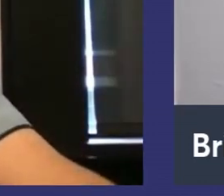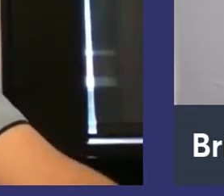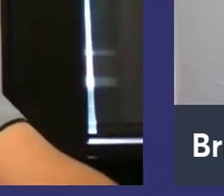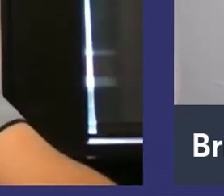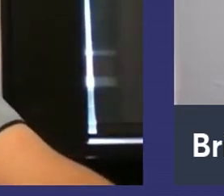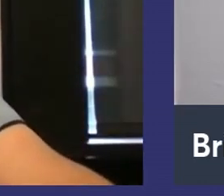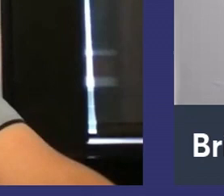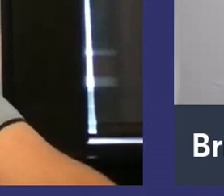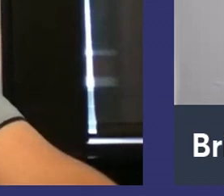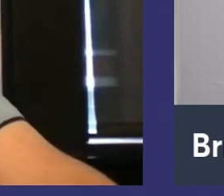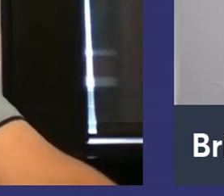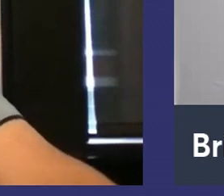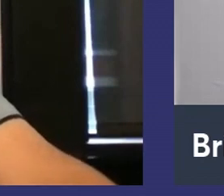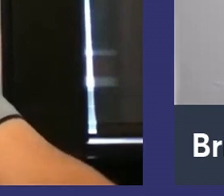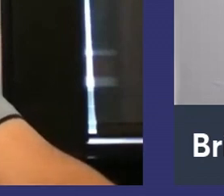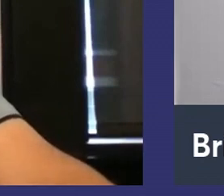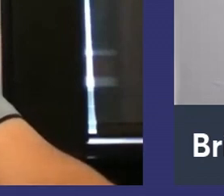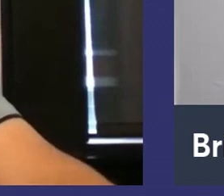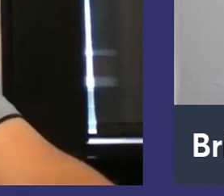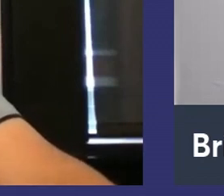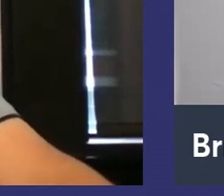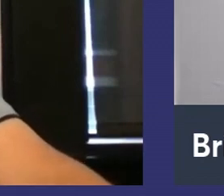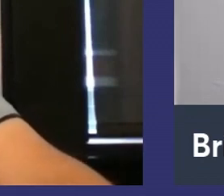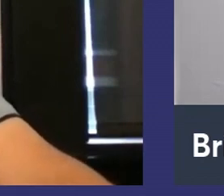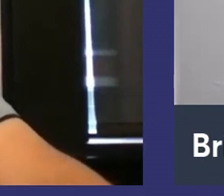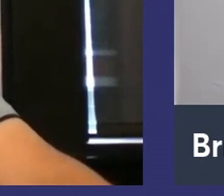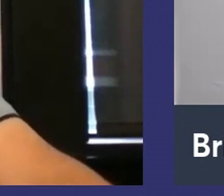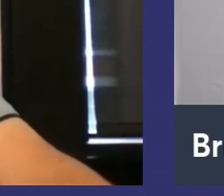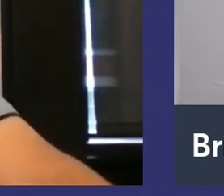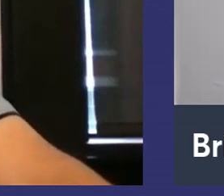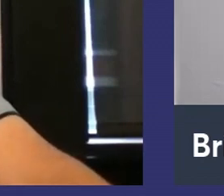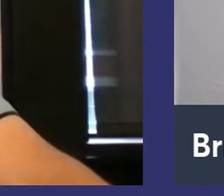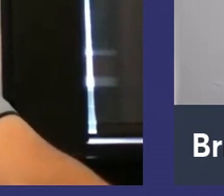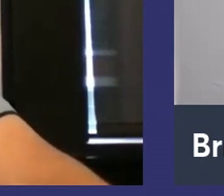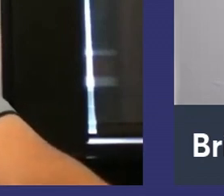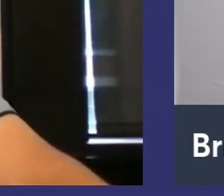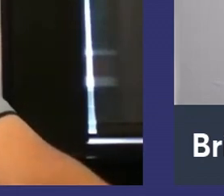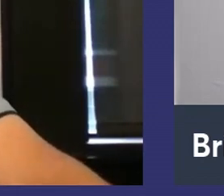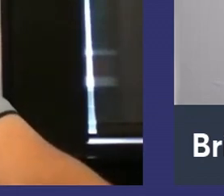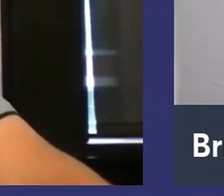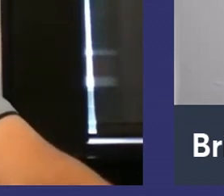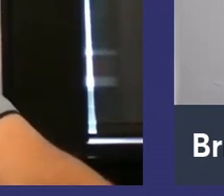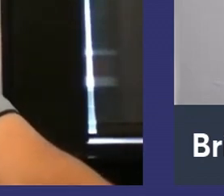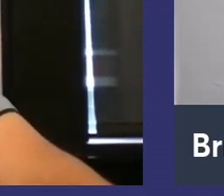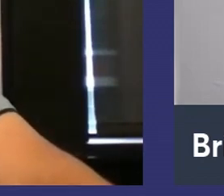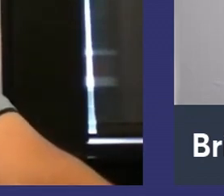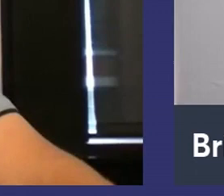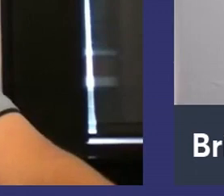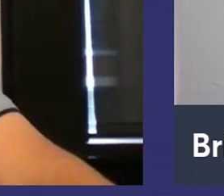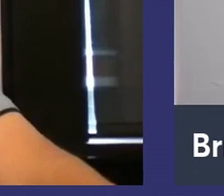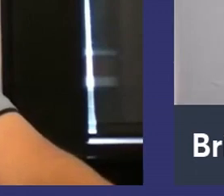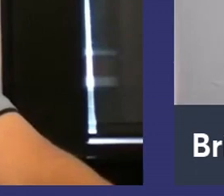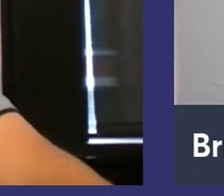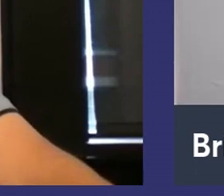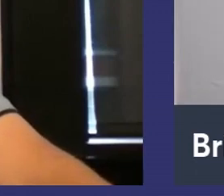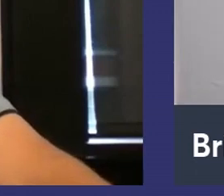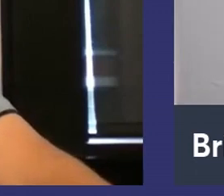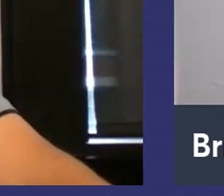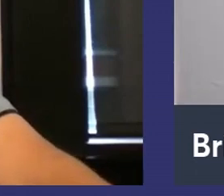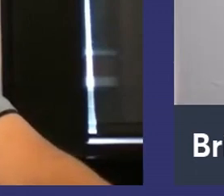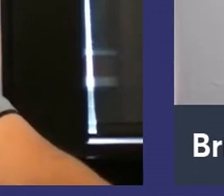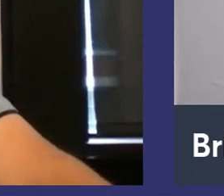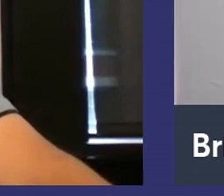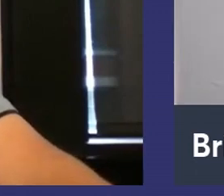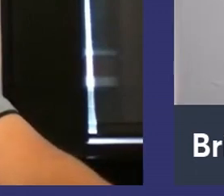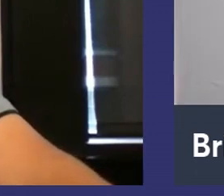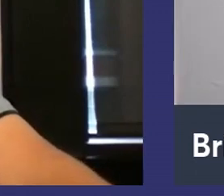Giselle just dropped a link in chat for us too. Lots of demos, tutorials, good landing page for MemoryDB to go get started.